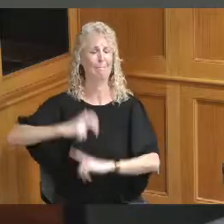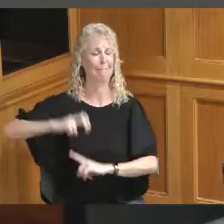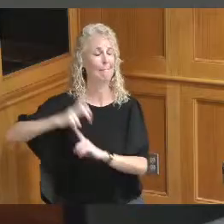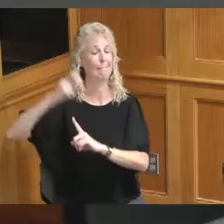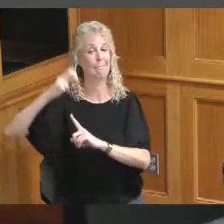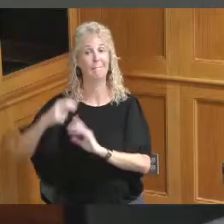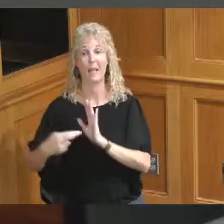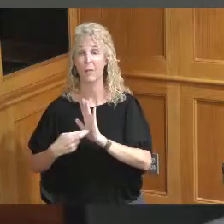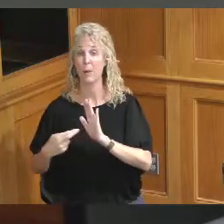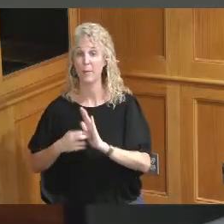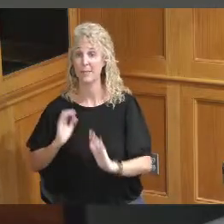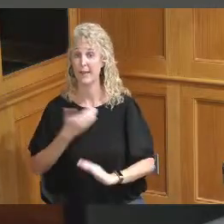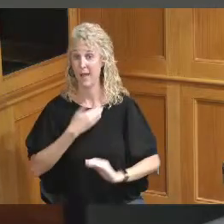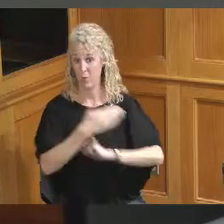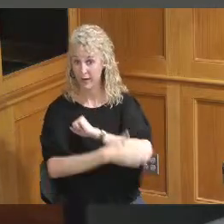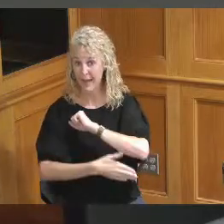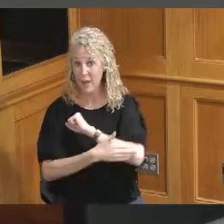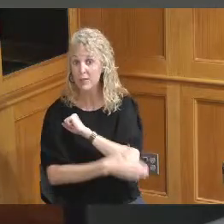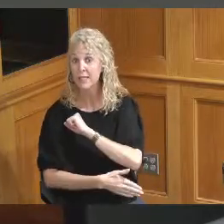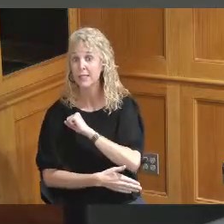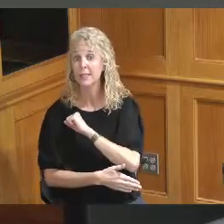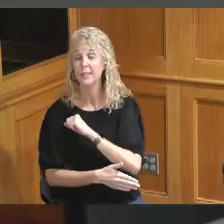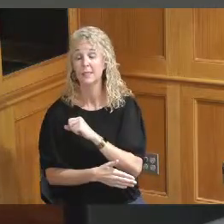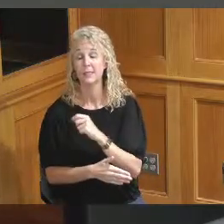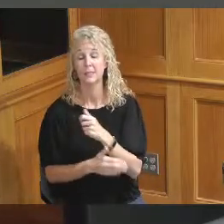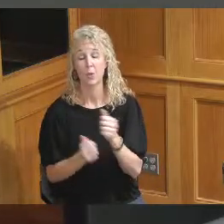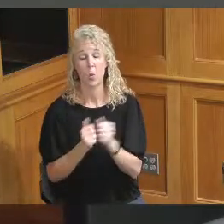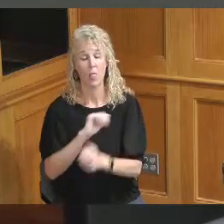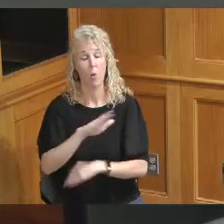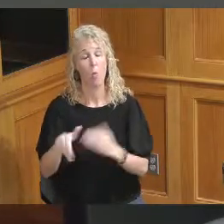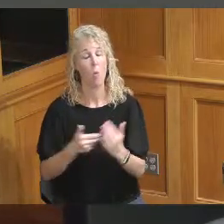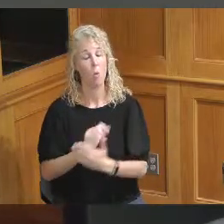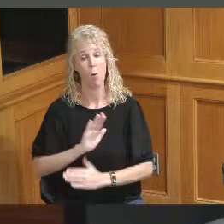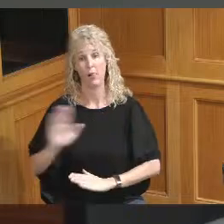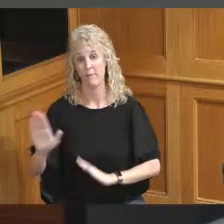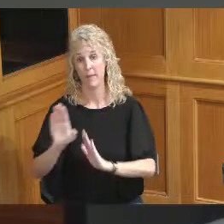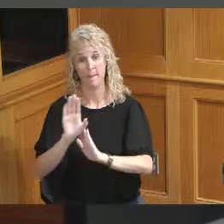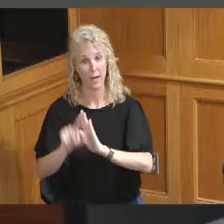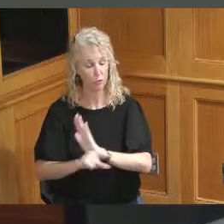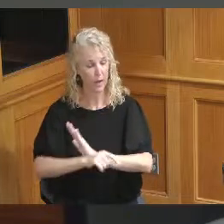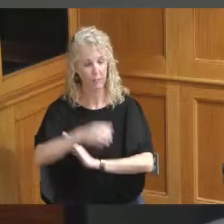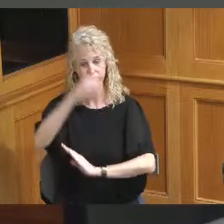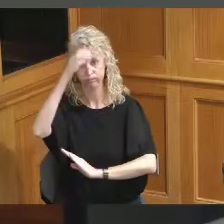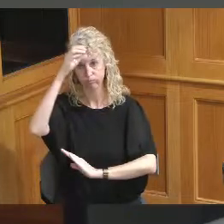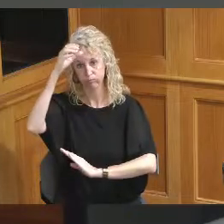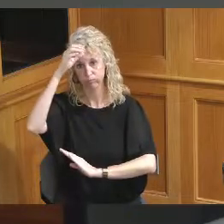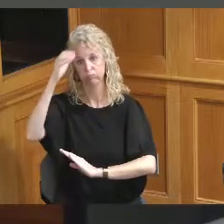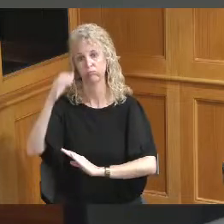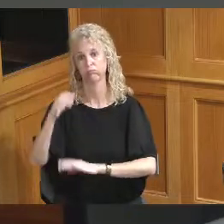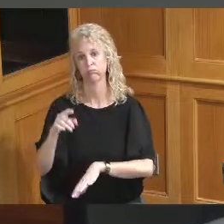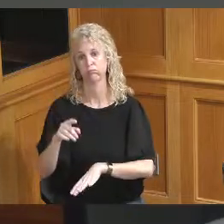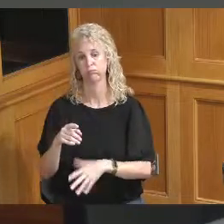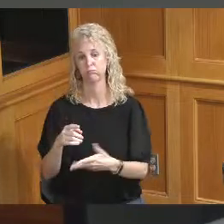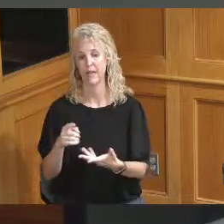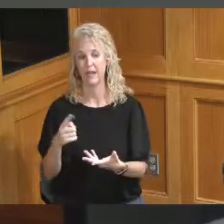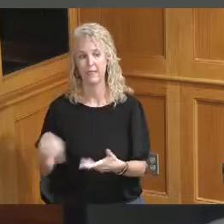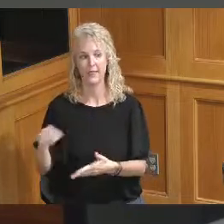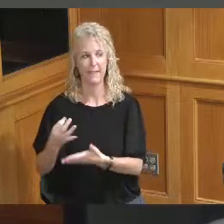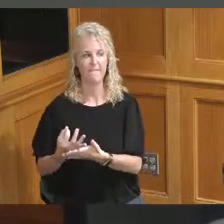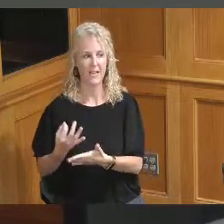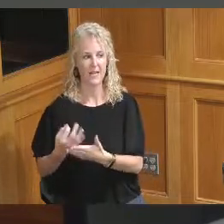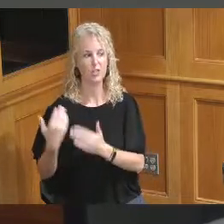county with great expertise and made sure that the framework that we'll outline here works from a fiscal